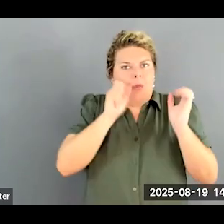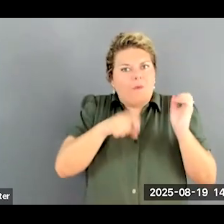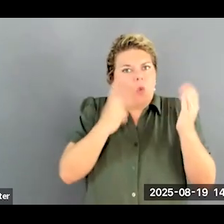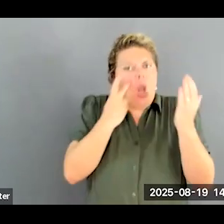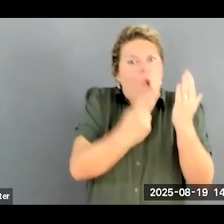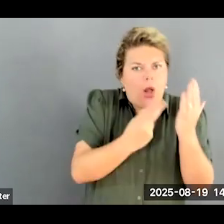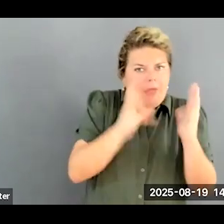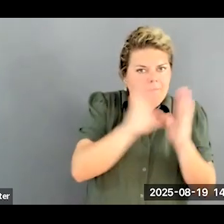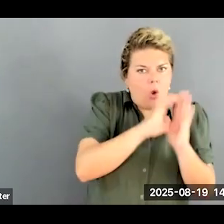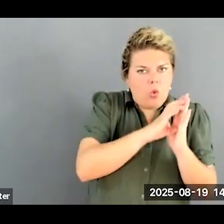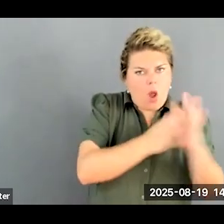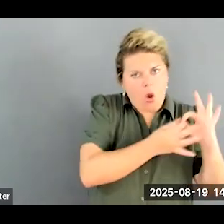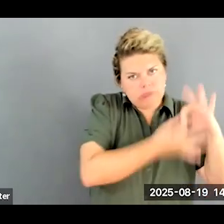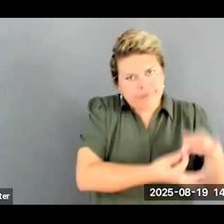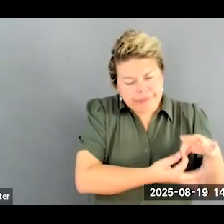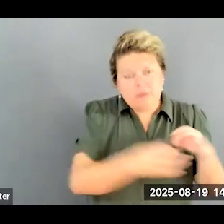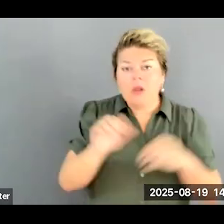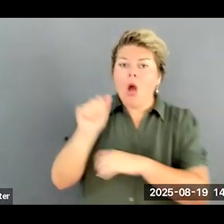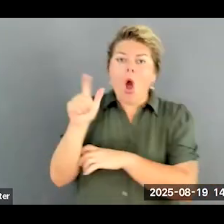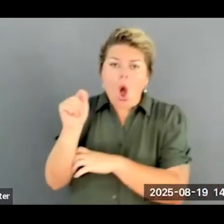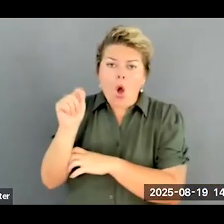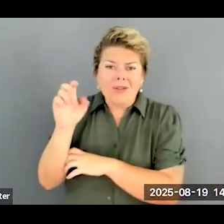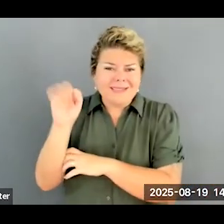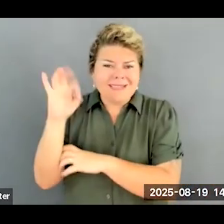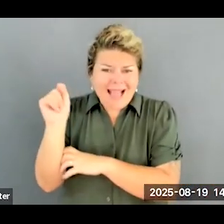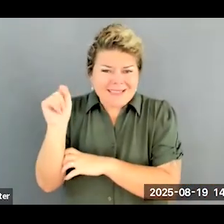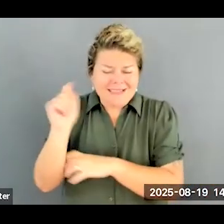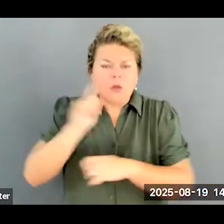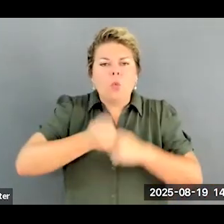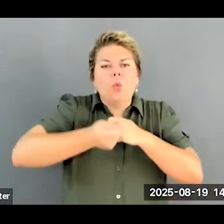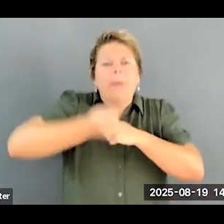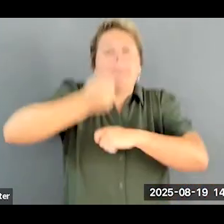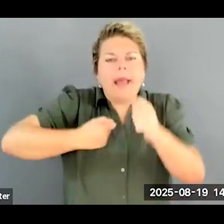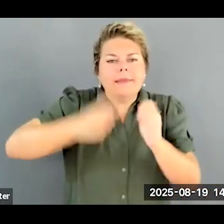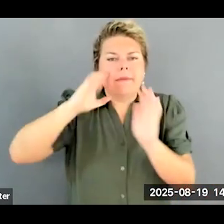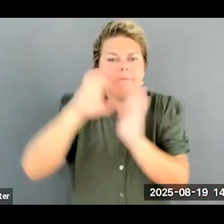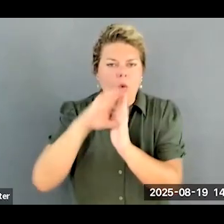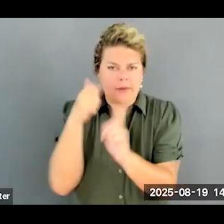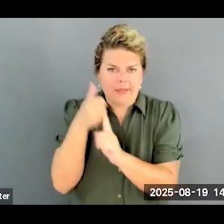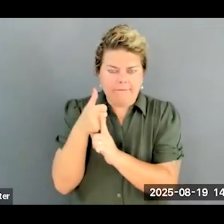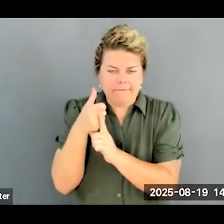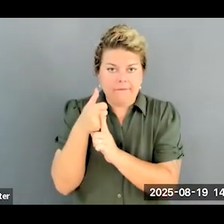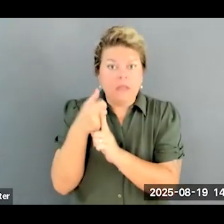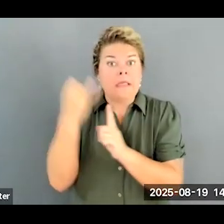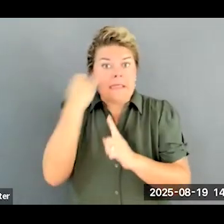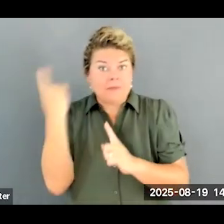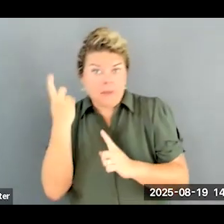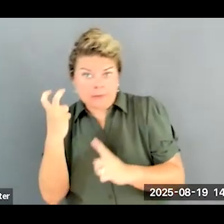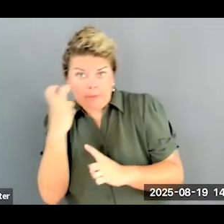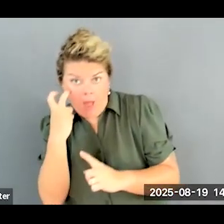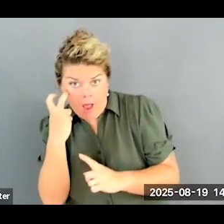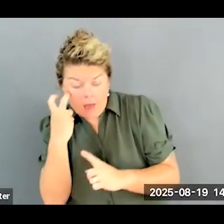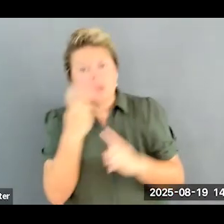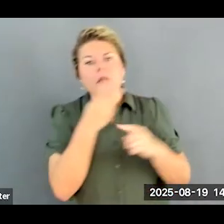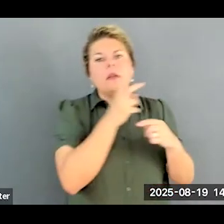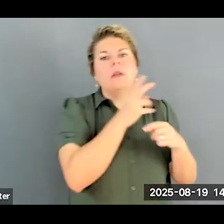photo. Alt text otherwise is meant to be a stand-in for the photo. So it's what a screen reader would get in place of being able to visually